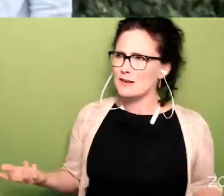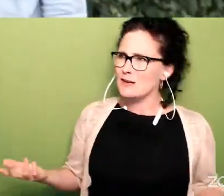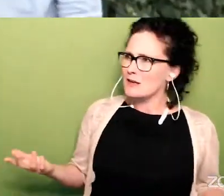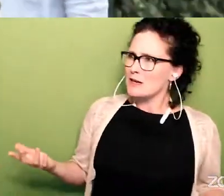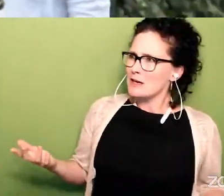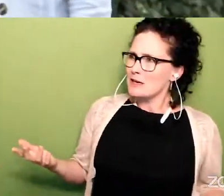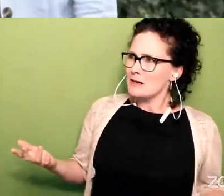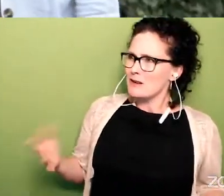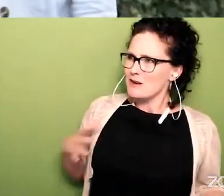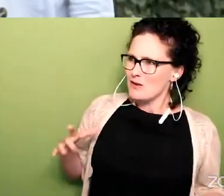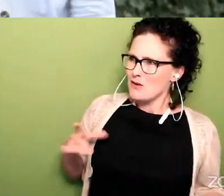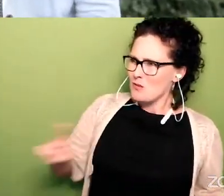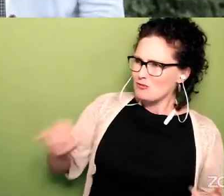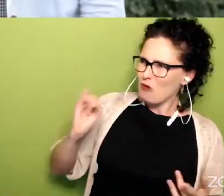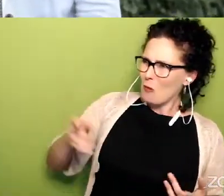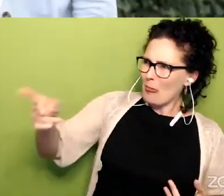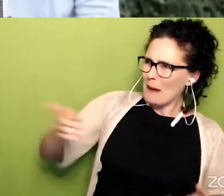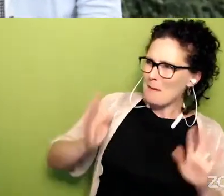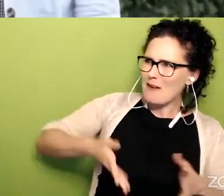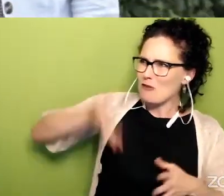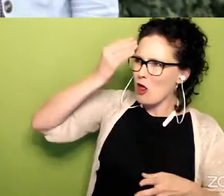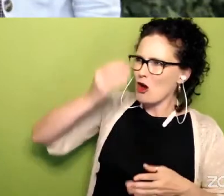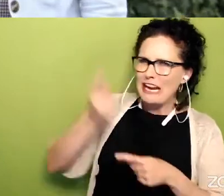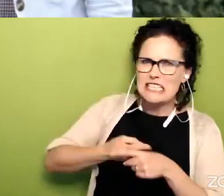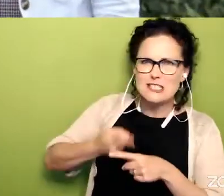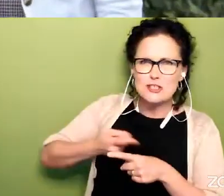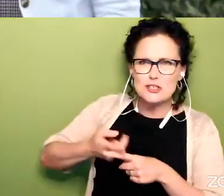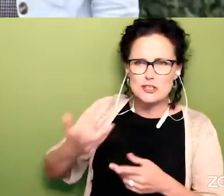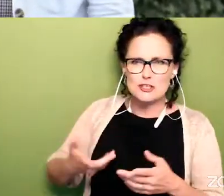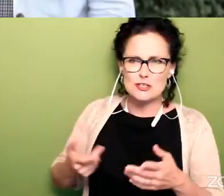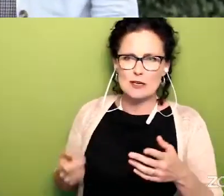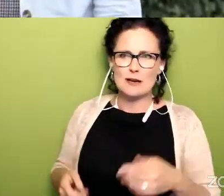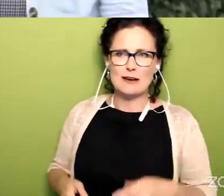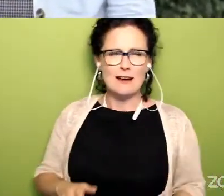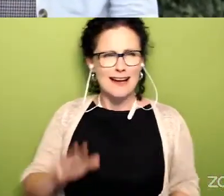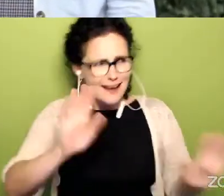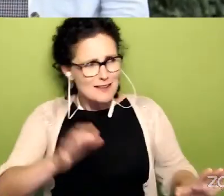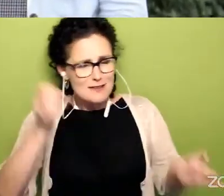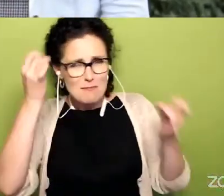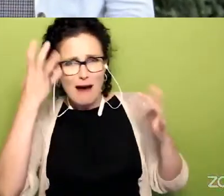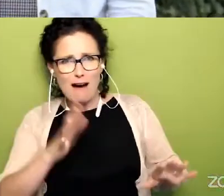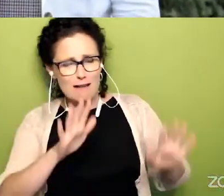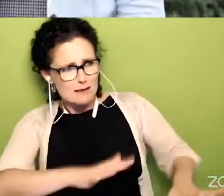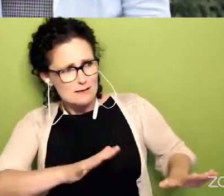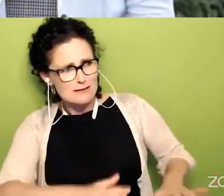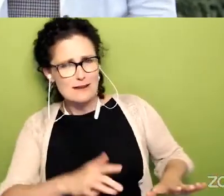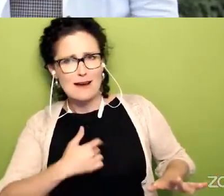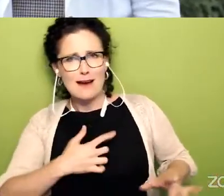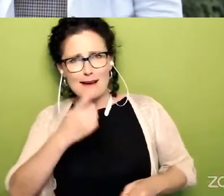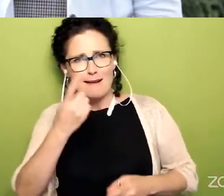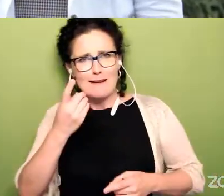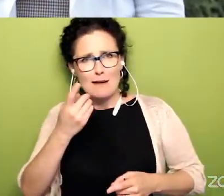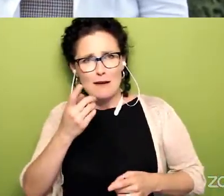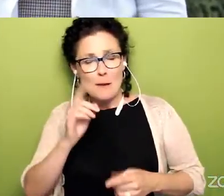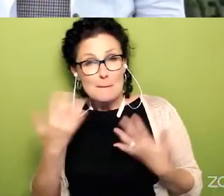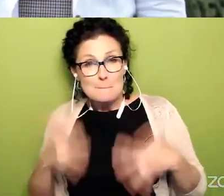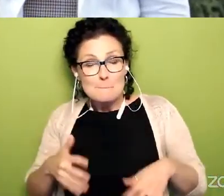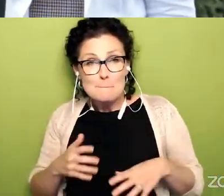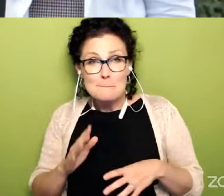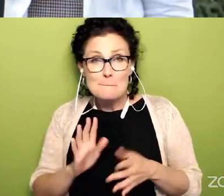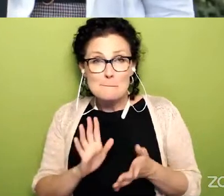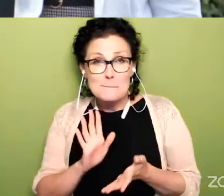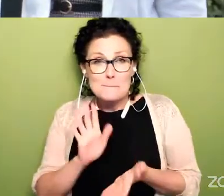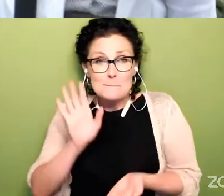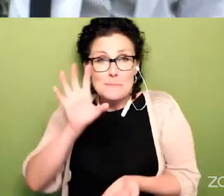your home? Sparks, this isn't about what people speak like, it's about what they can't say. I have failed